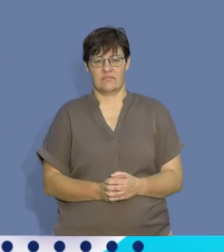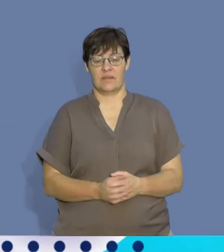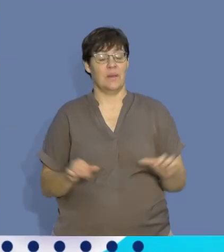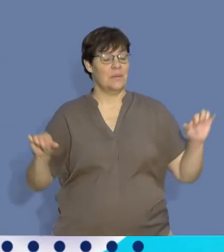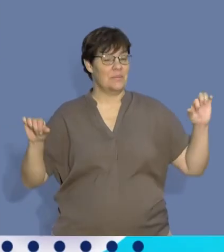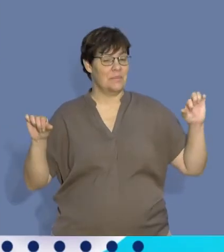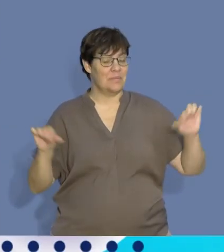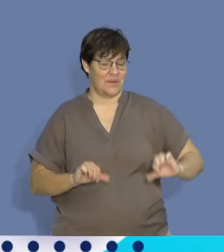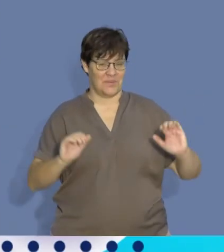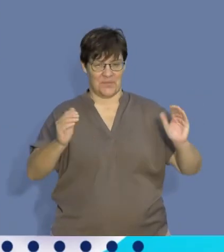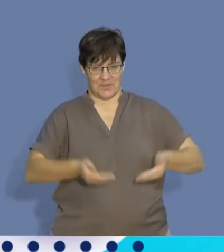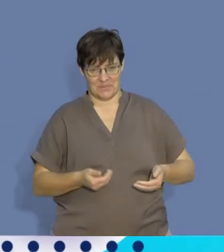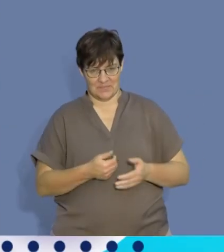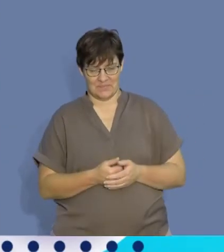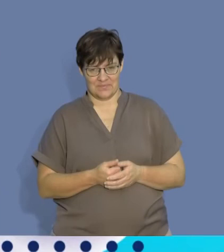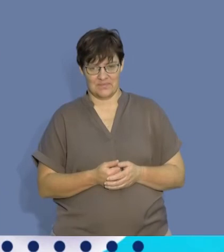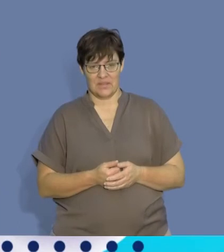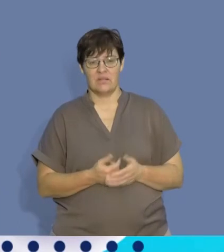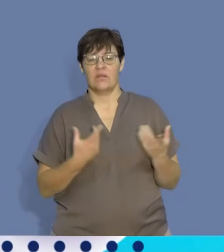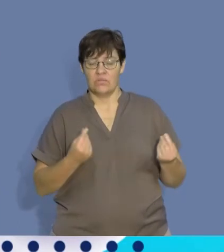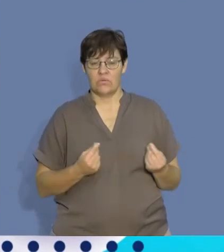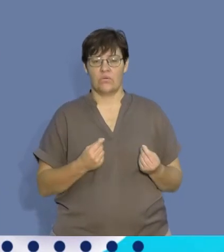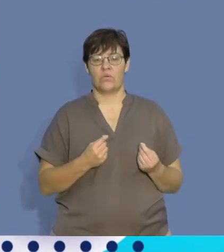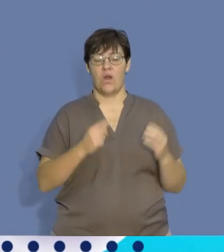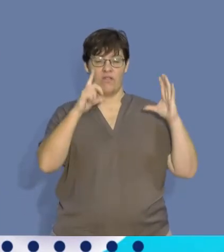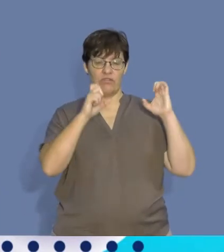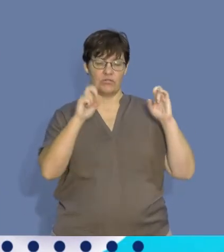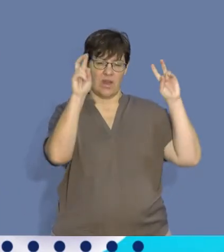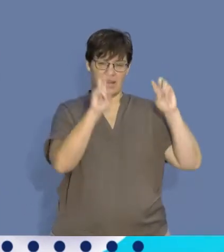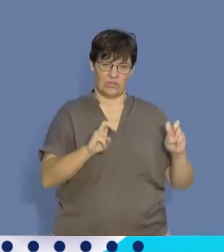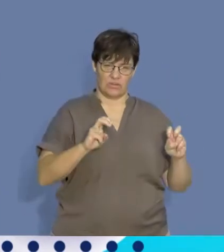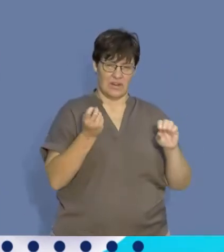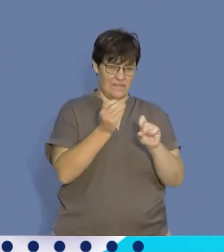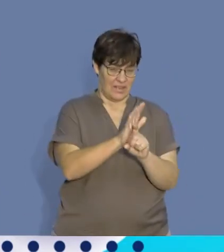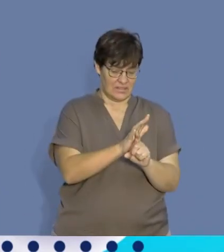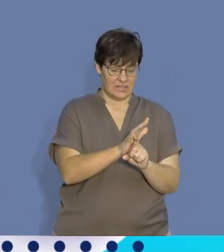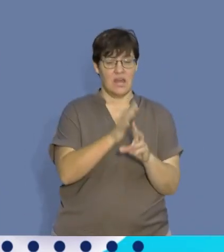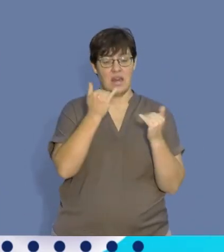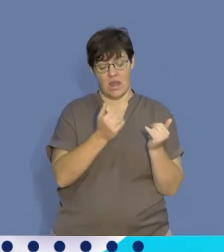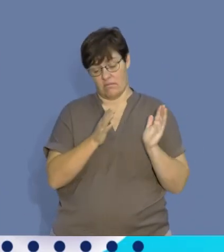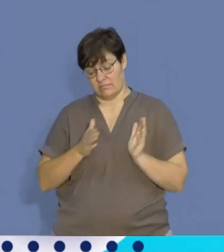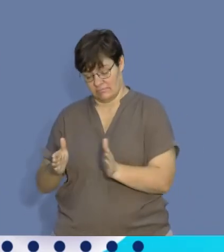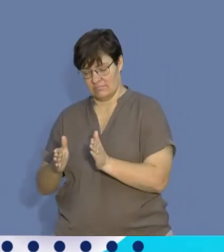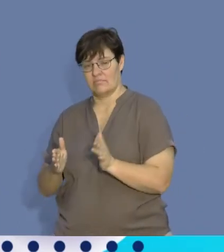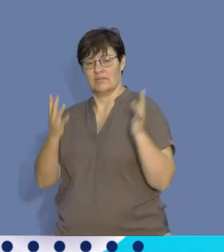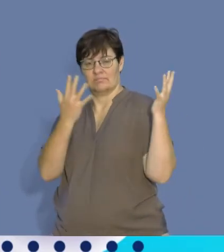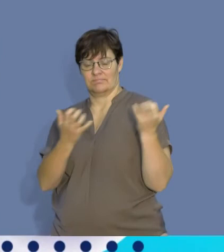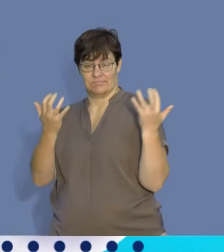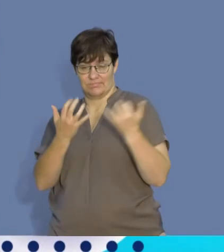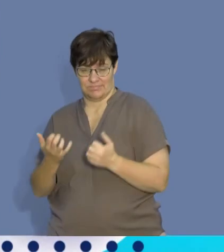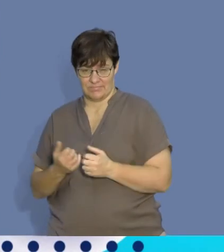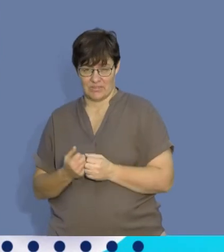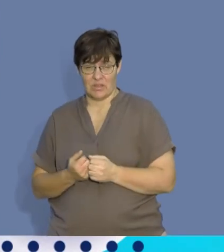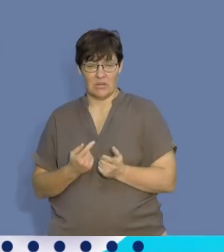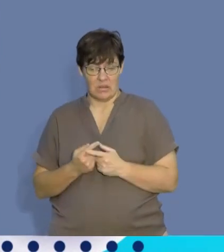Welcome back, everyone. We've been doing photoelectric effect, and now we're going to do some calculations with that horrible number